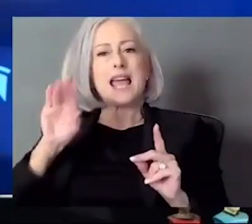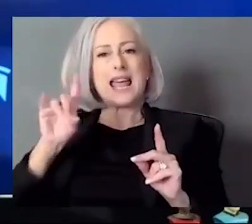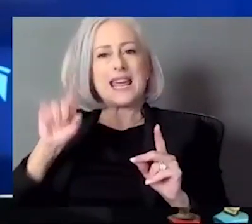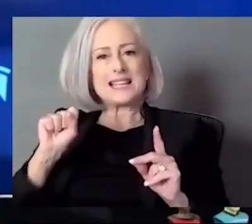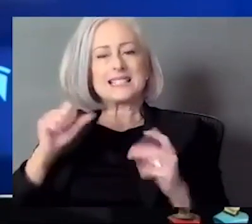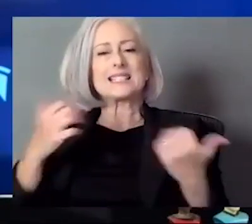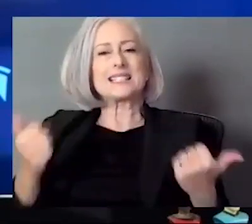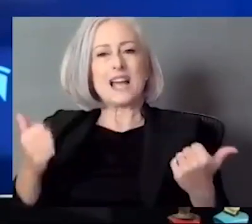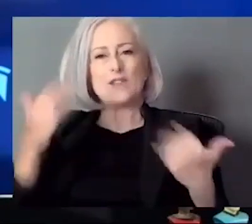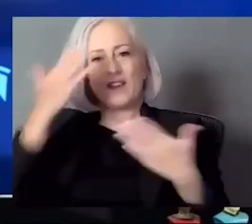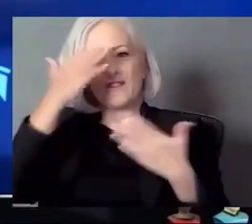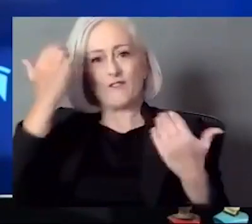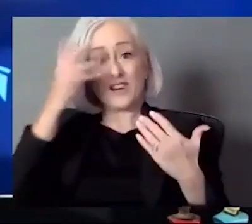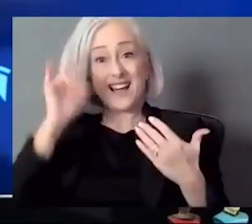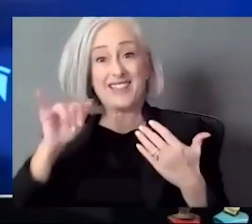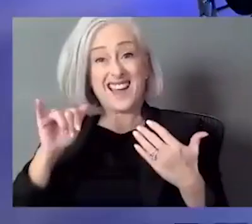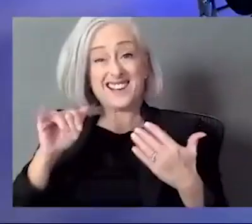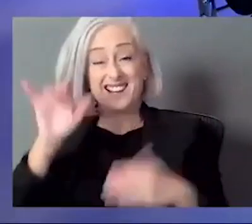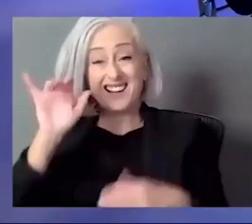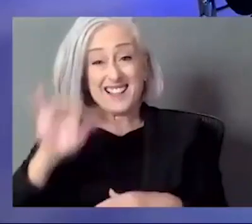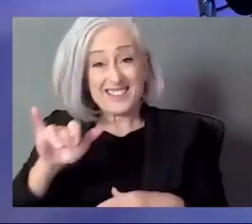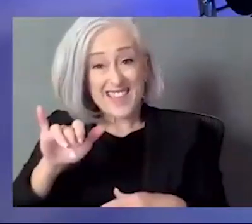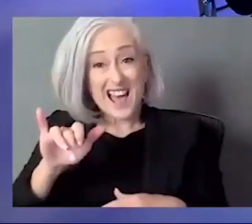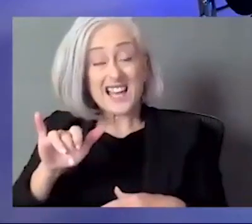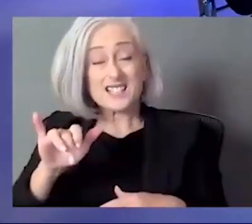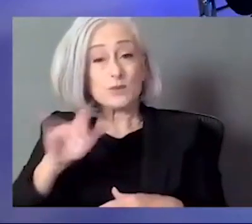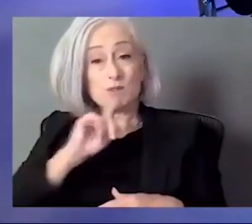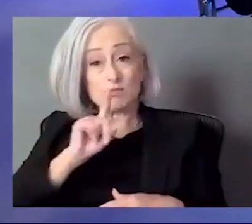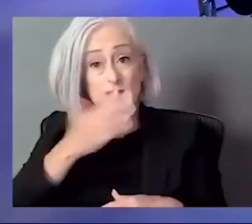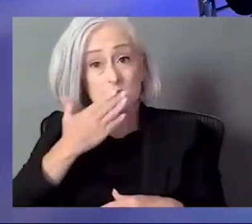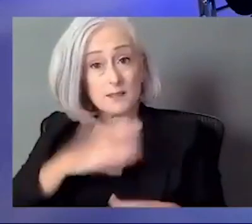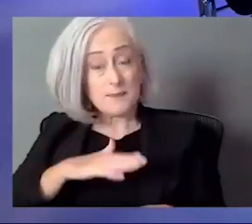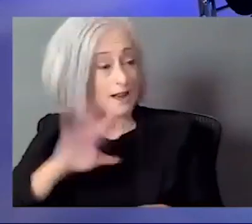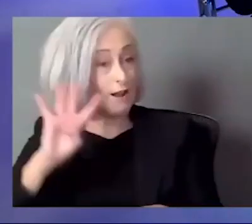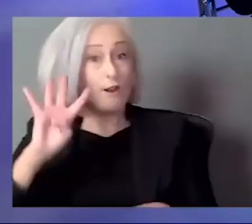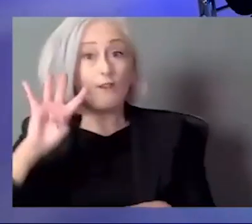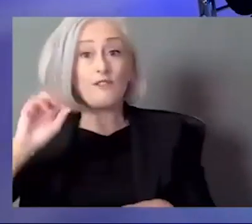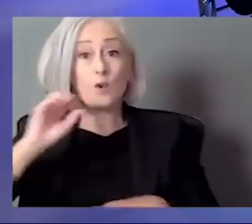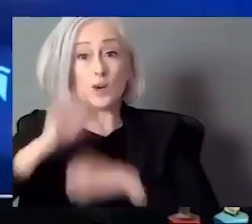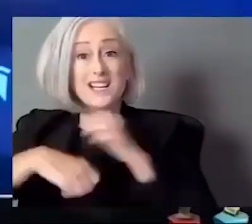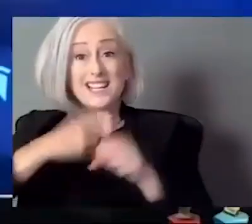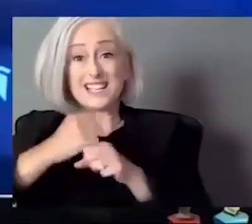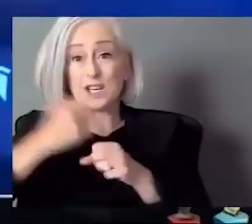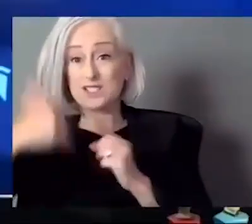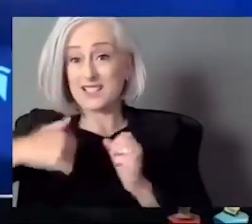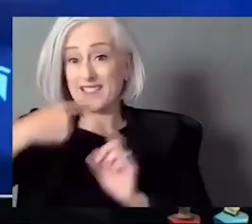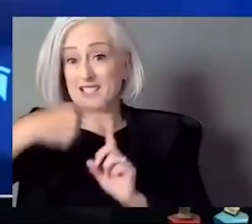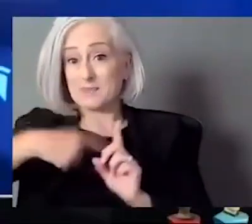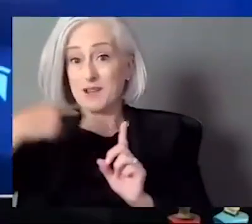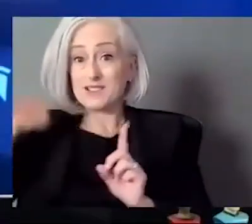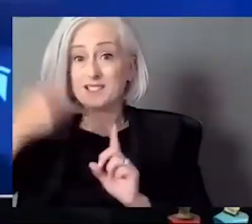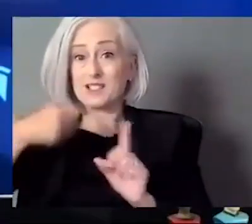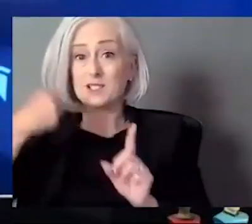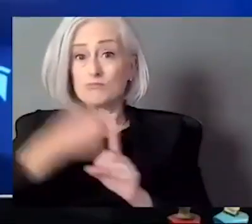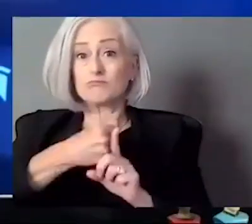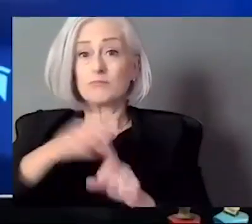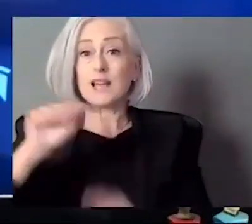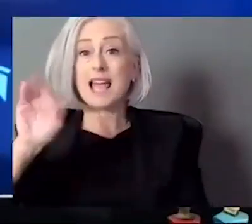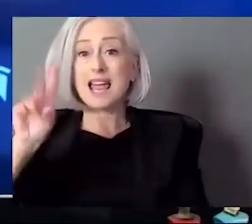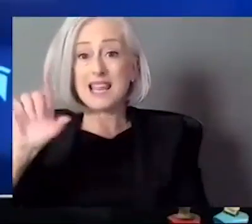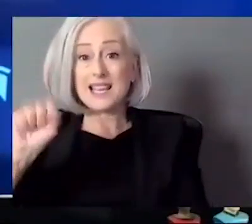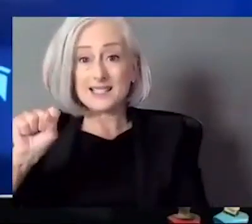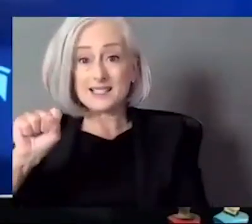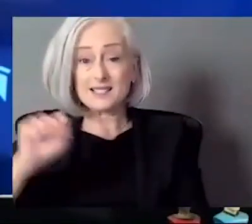you, that was really bad. 40 years, really though. hard. Is it 40 years this month? It's been 40 years. 40 years. But I think the pandemic has been so hard because